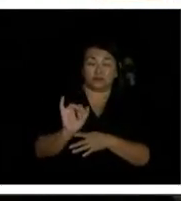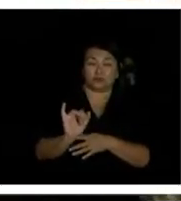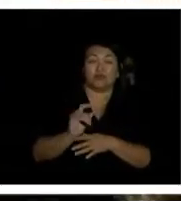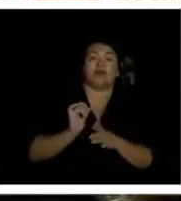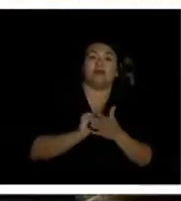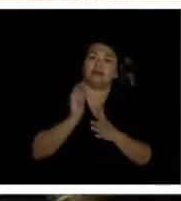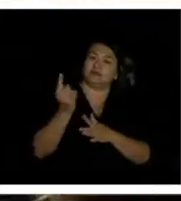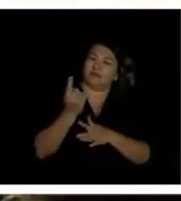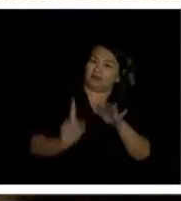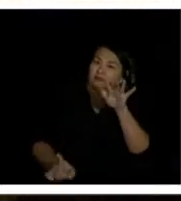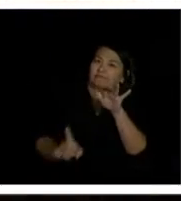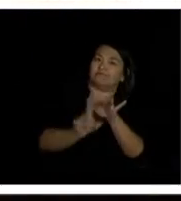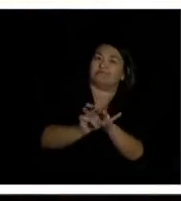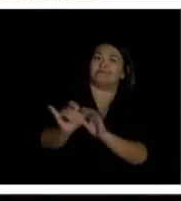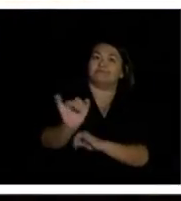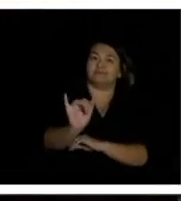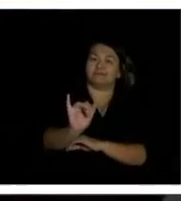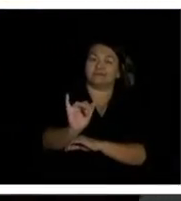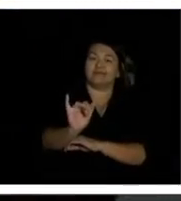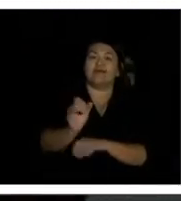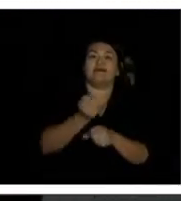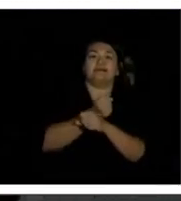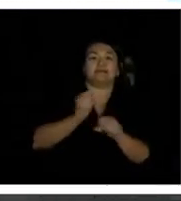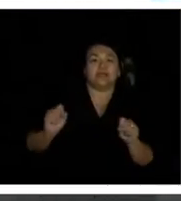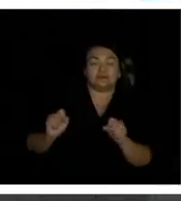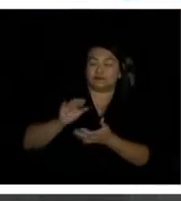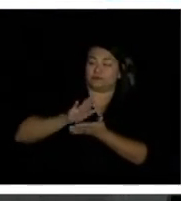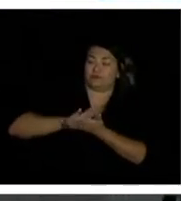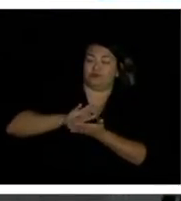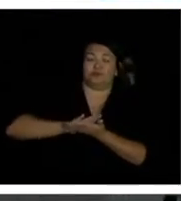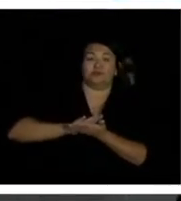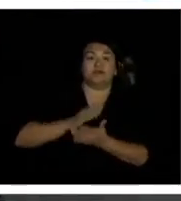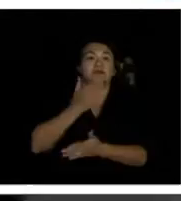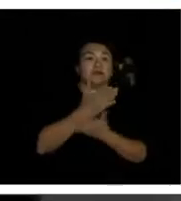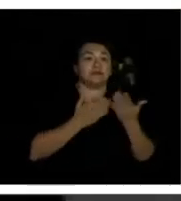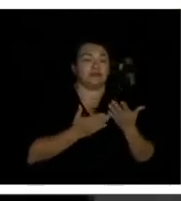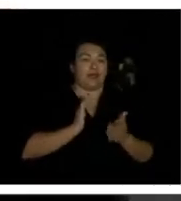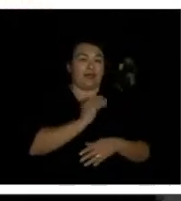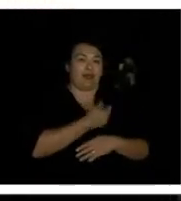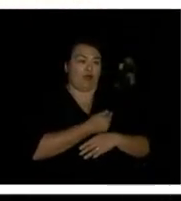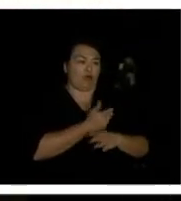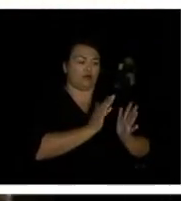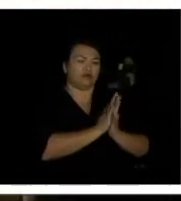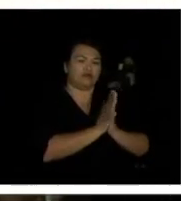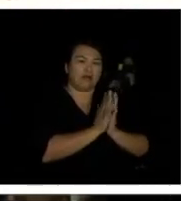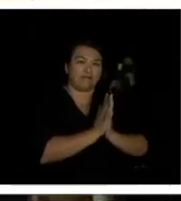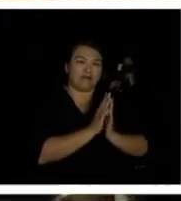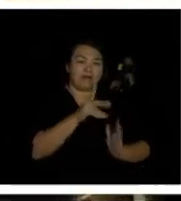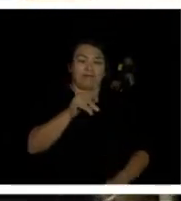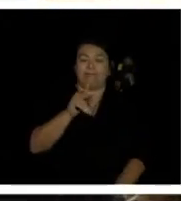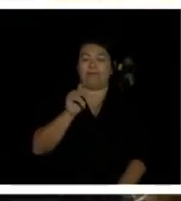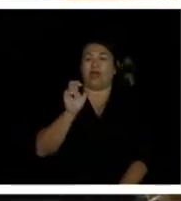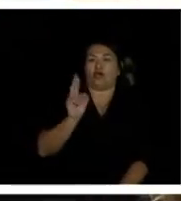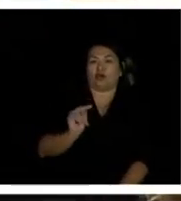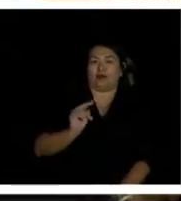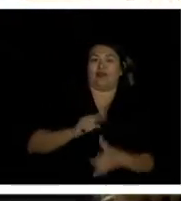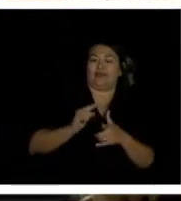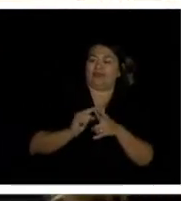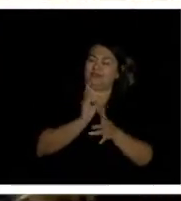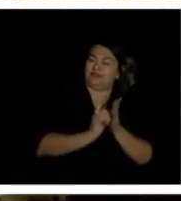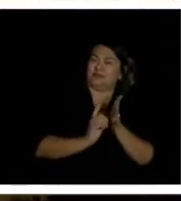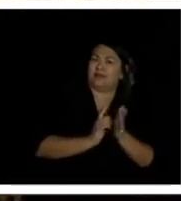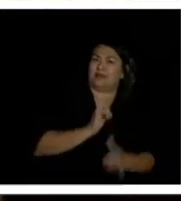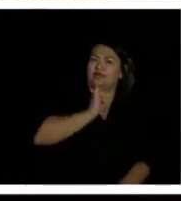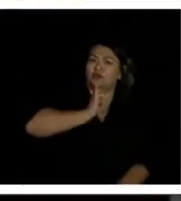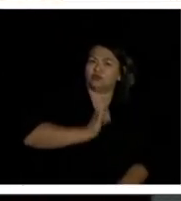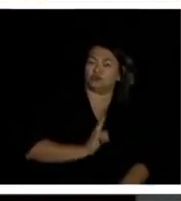also bubbled up to the top. The safety of schools, some of our traffic patterns, and then discipline in terms of making